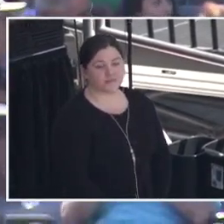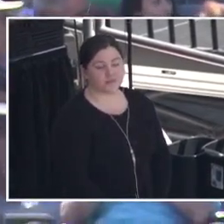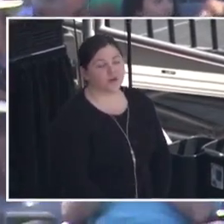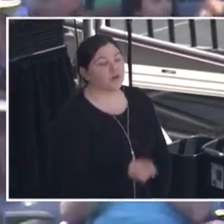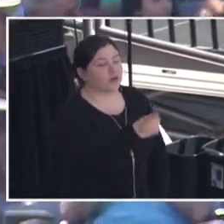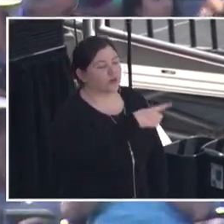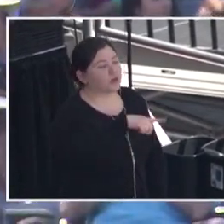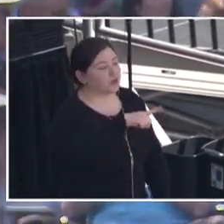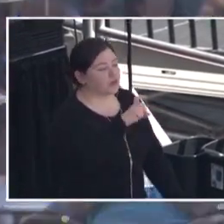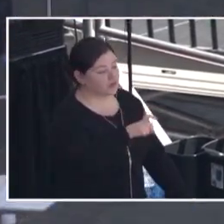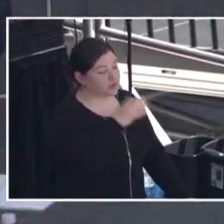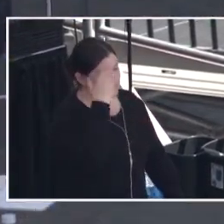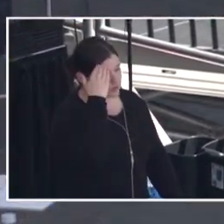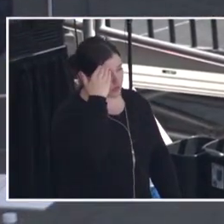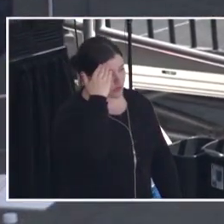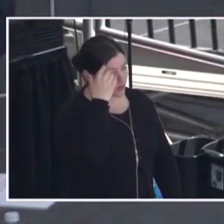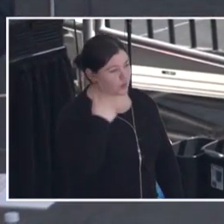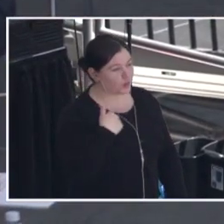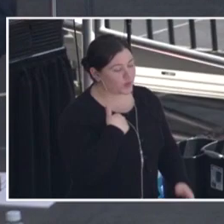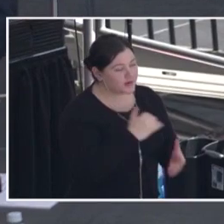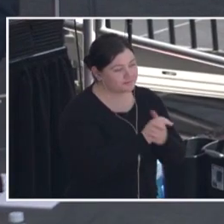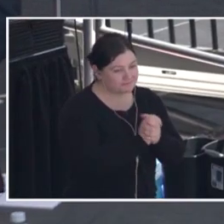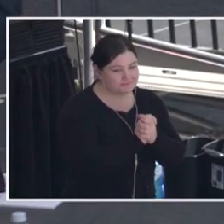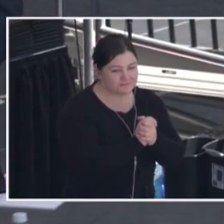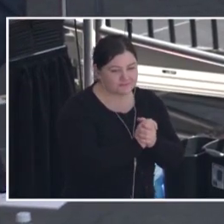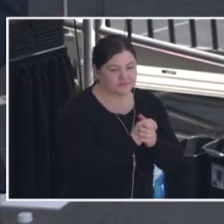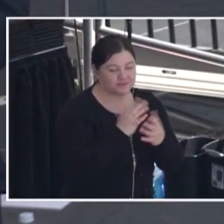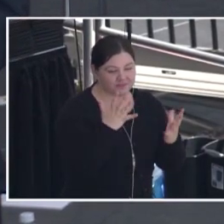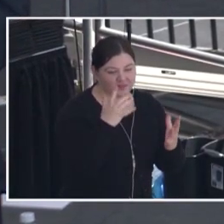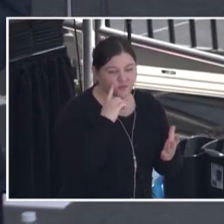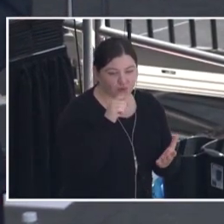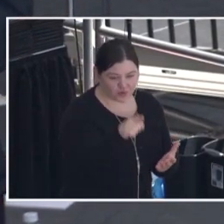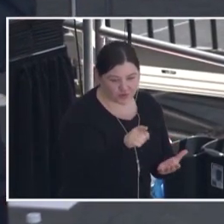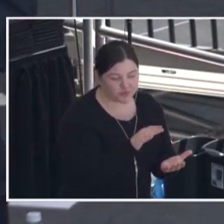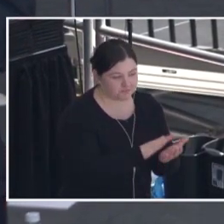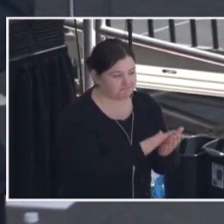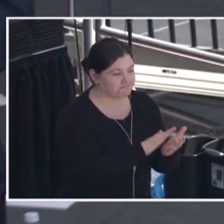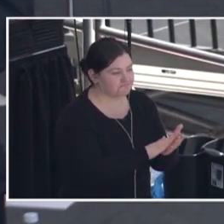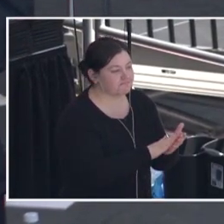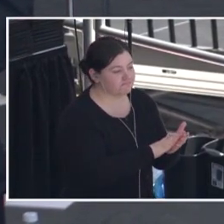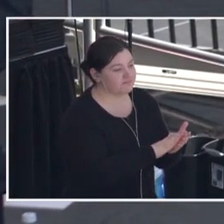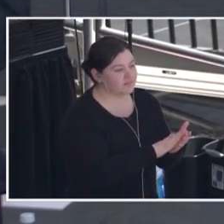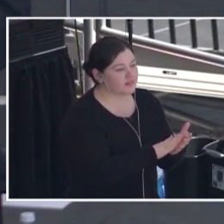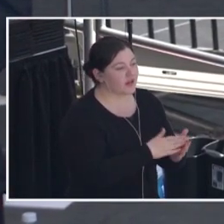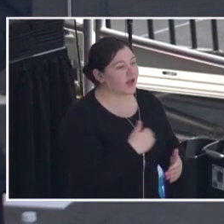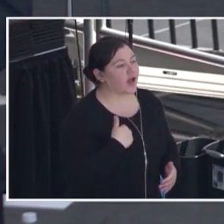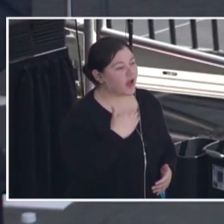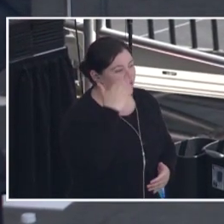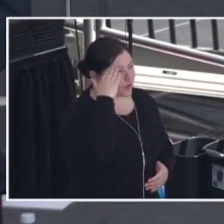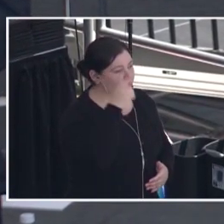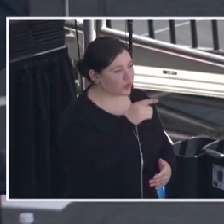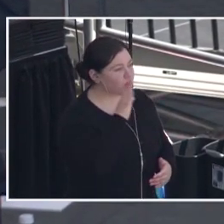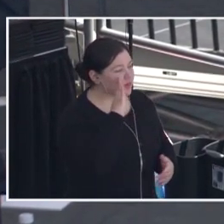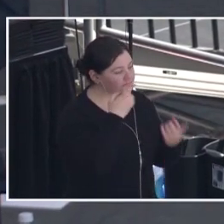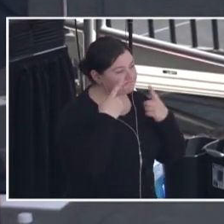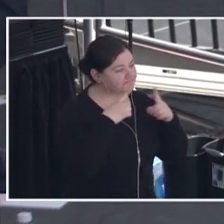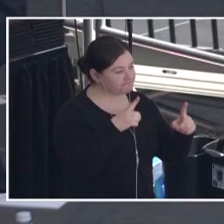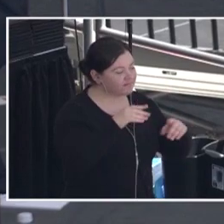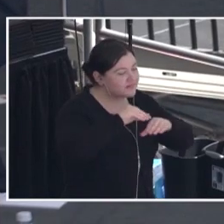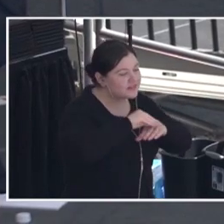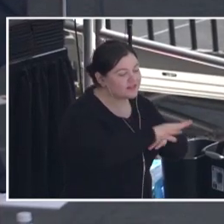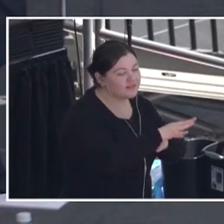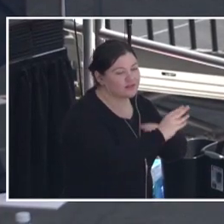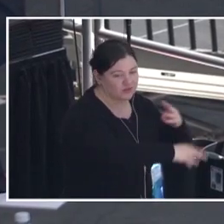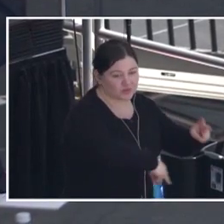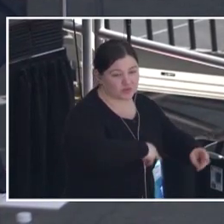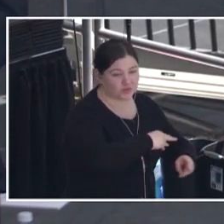You should also know that we're cheering for you too. I have faith that all of you will make your mark. So from all of